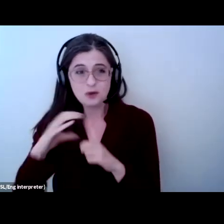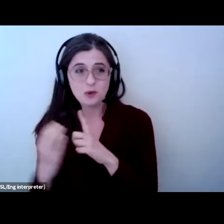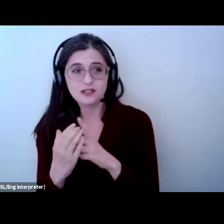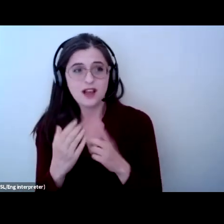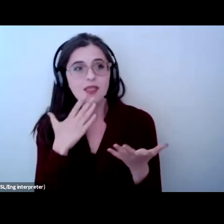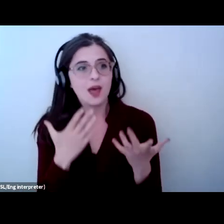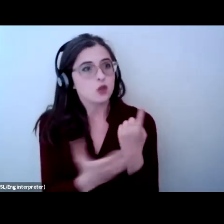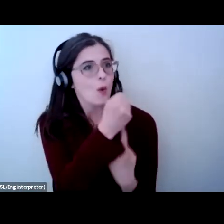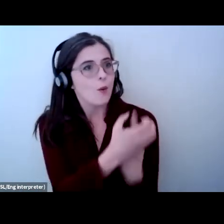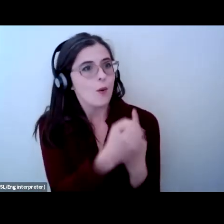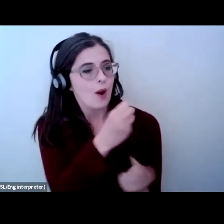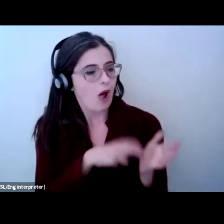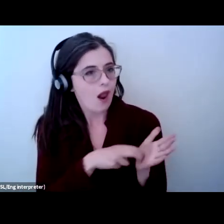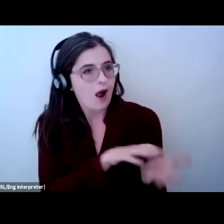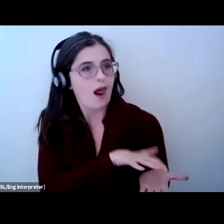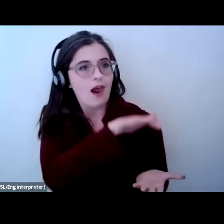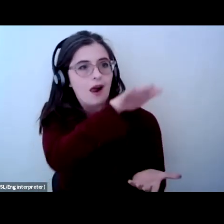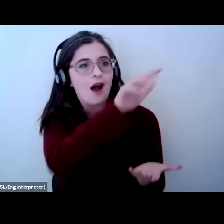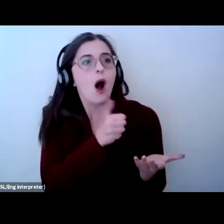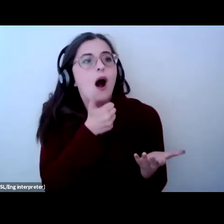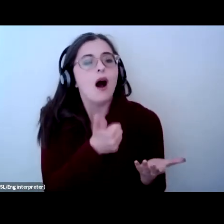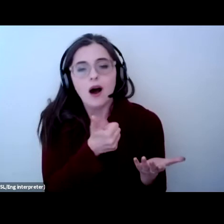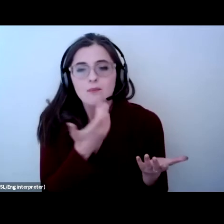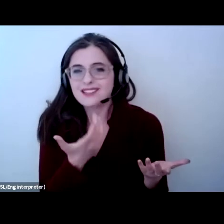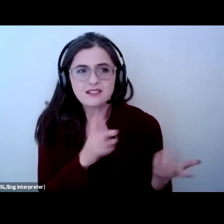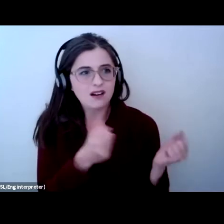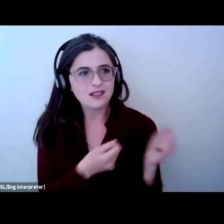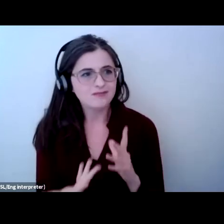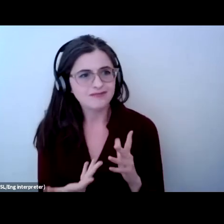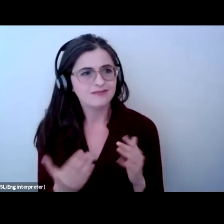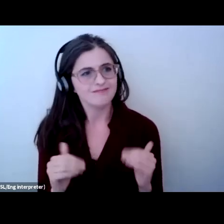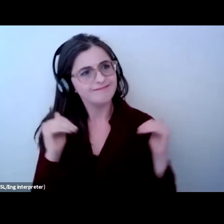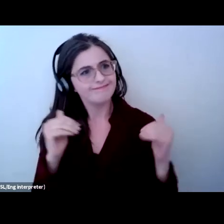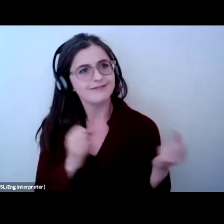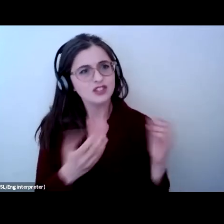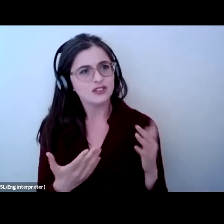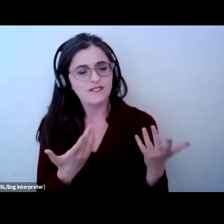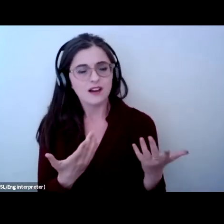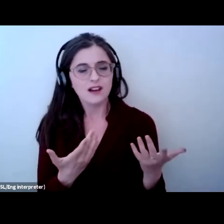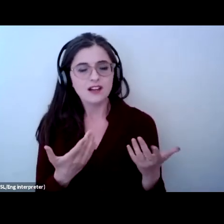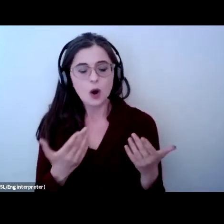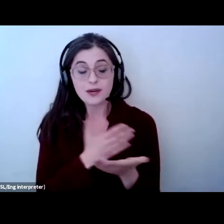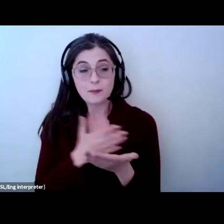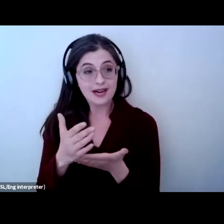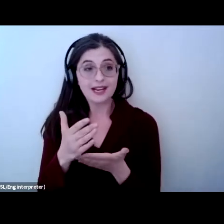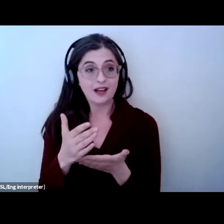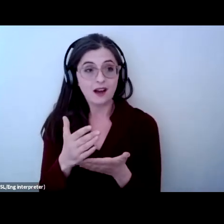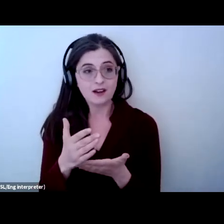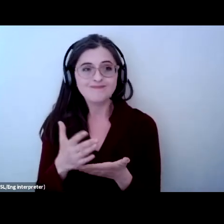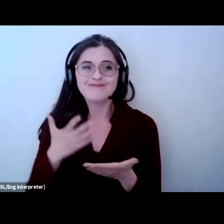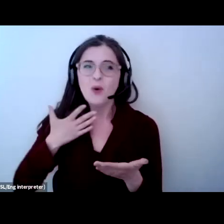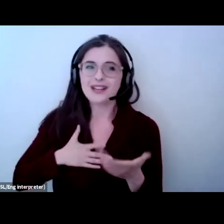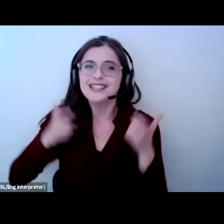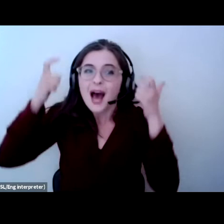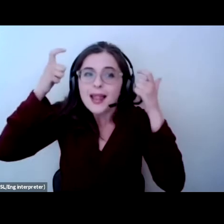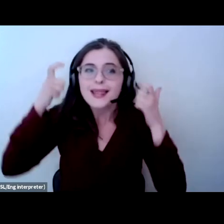up a lot of these contracts. And it became clear after a few years of union work that we needed a legal entity